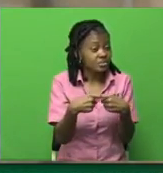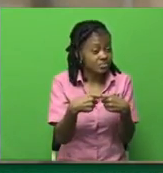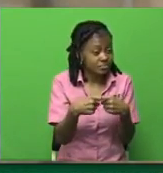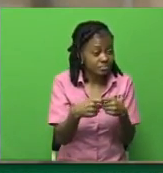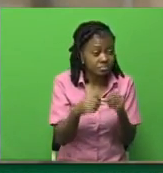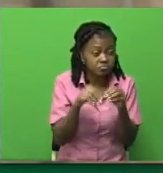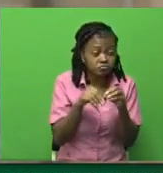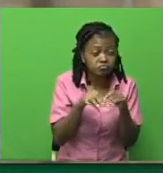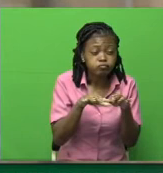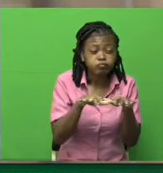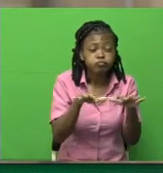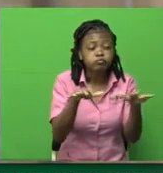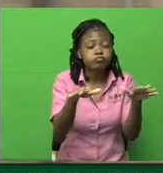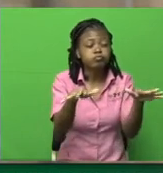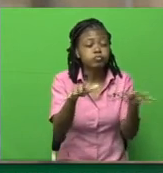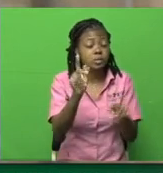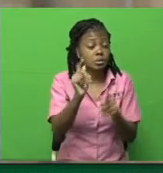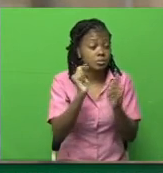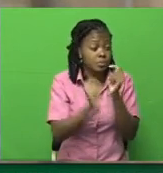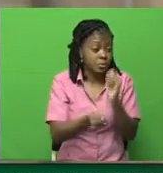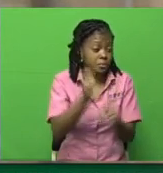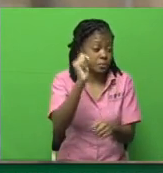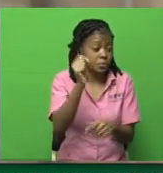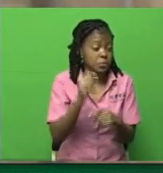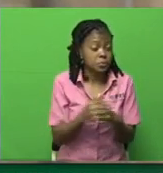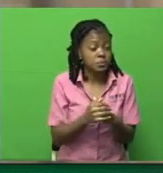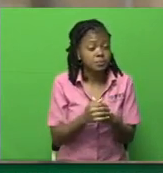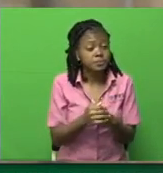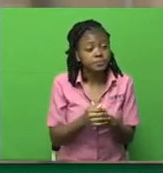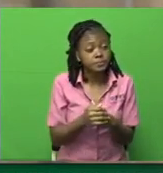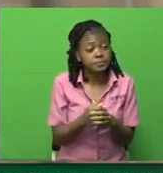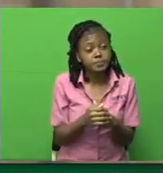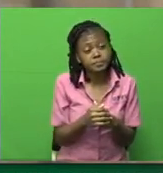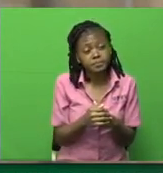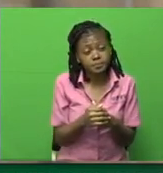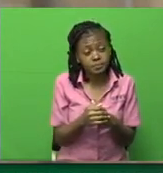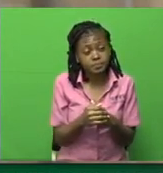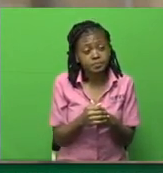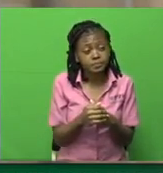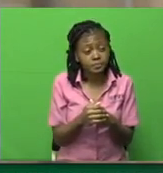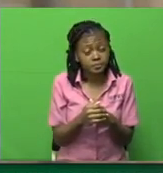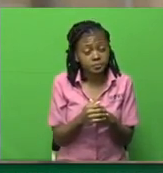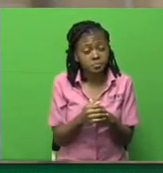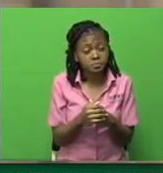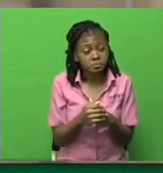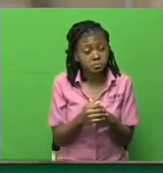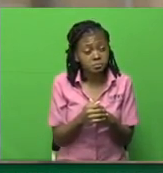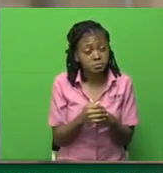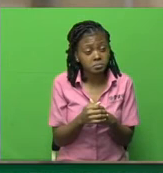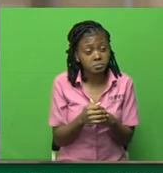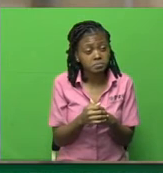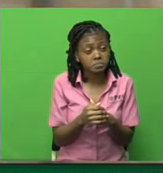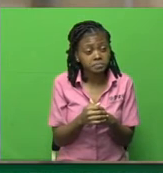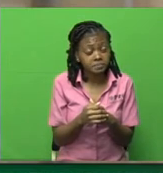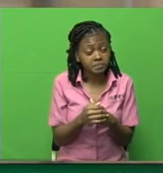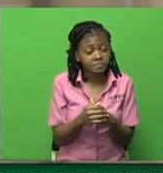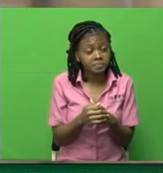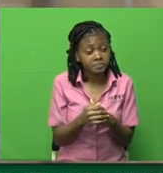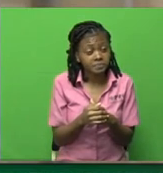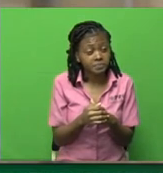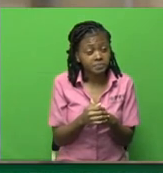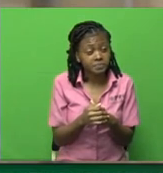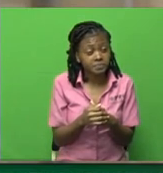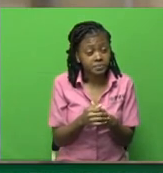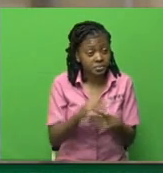distribution of the supply of electricity to customers all across Trinidad and Tobago the commission's National Grid is